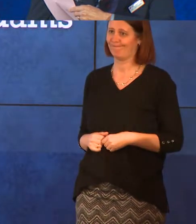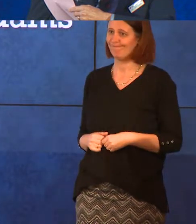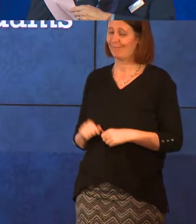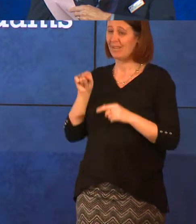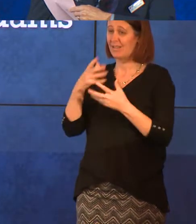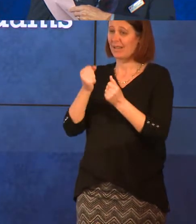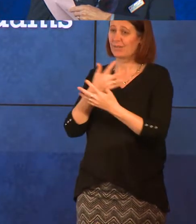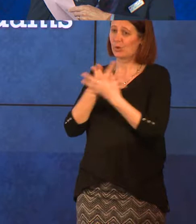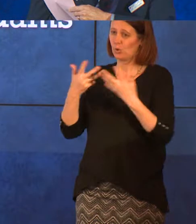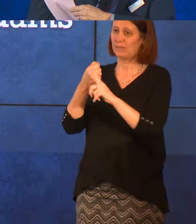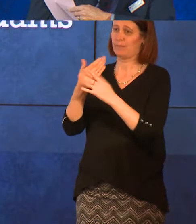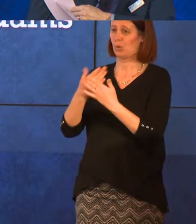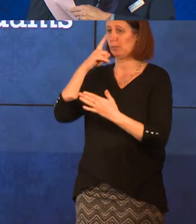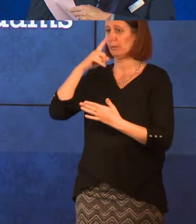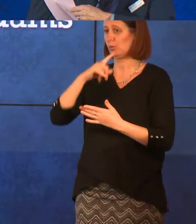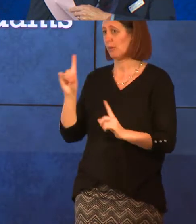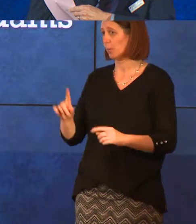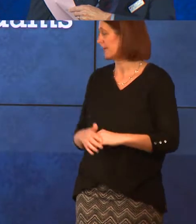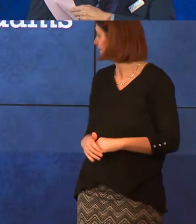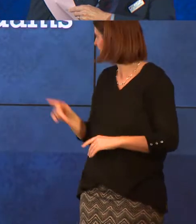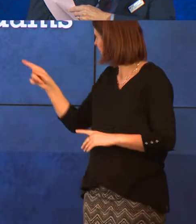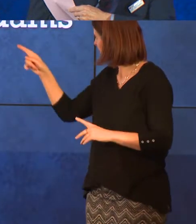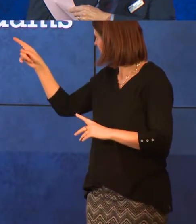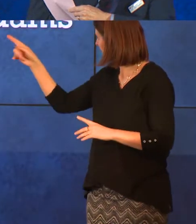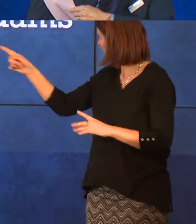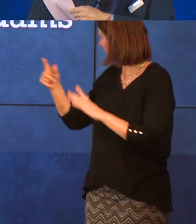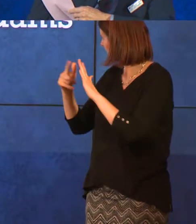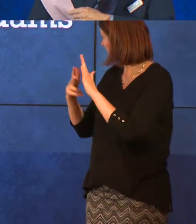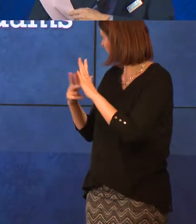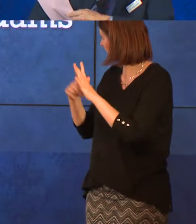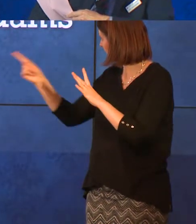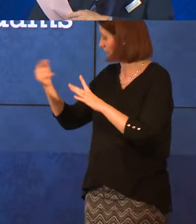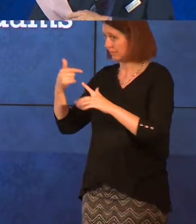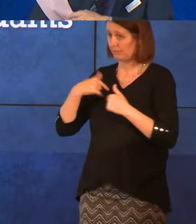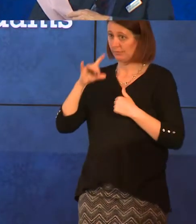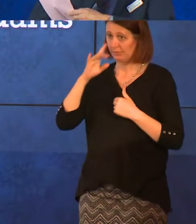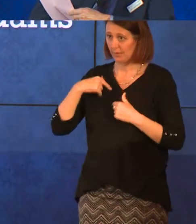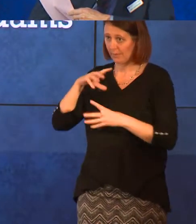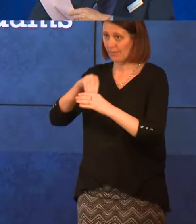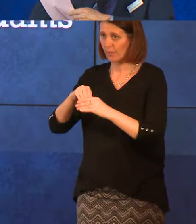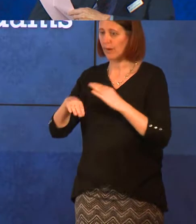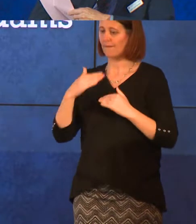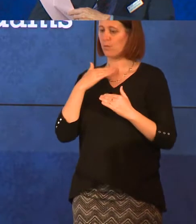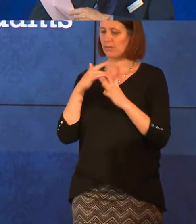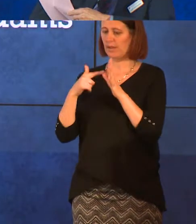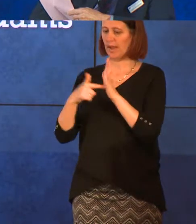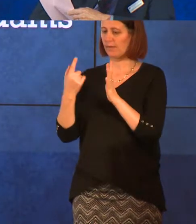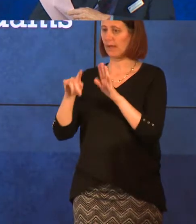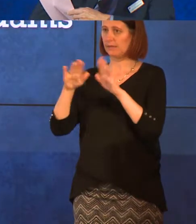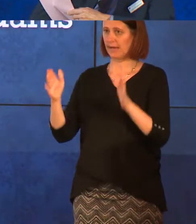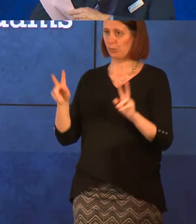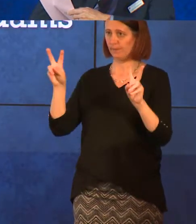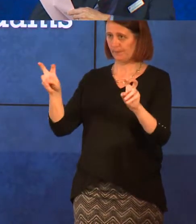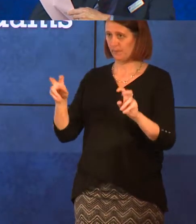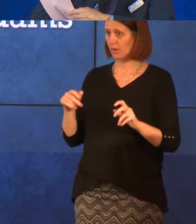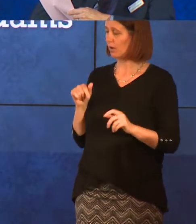real impact on people. Yeah, a project that I'm an intrinsic part of is a voice at the table, and at the moment now